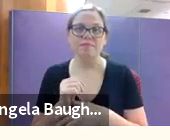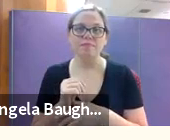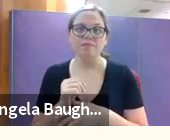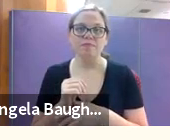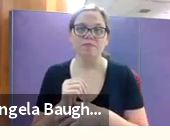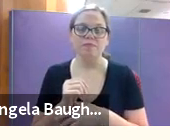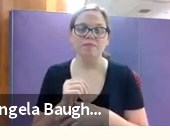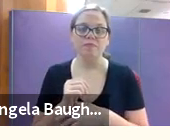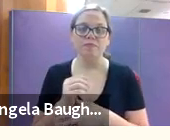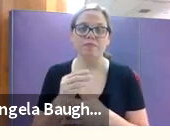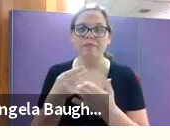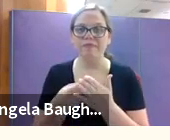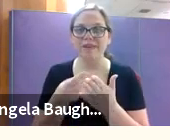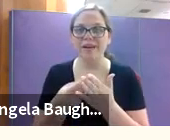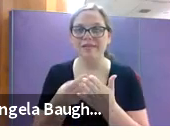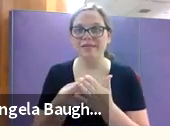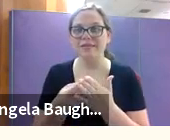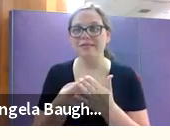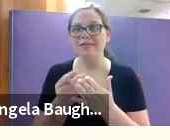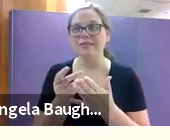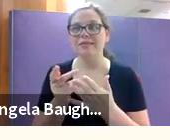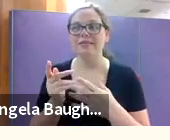funds that were either